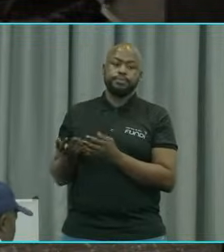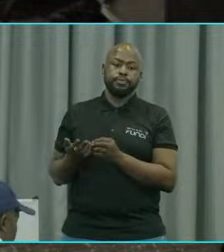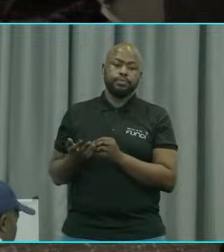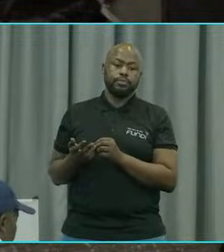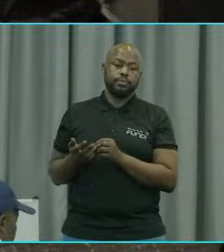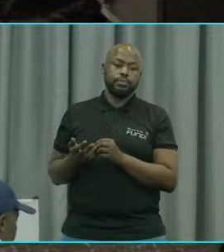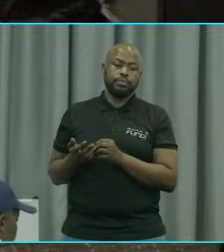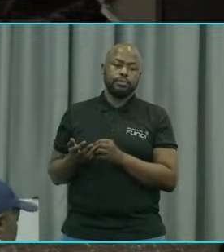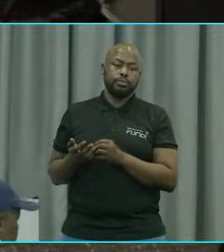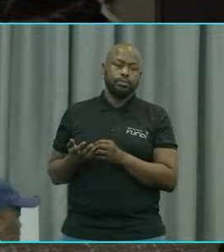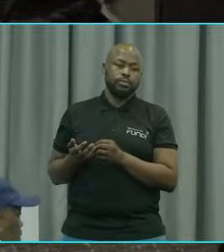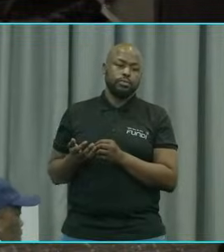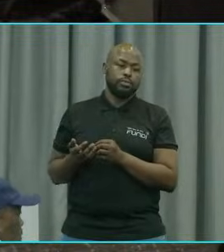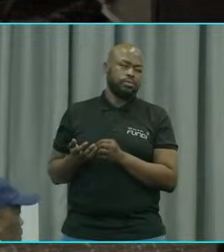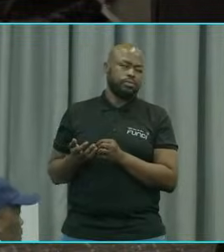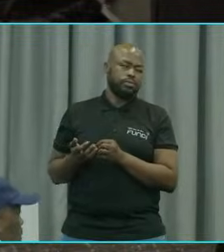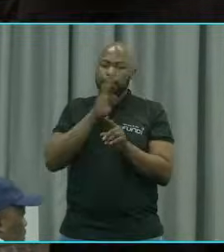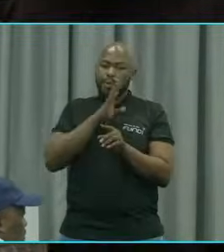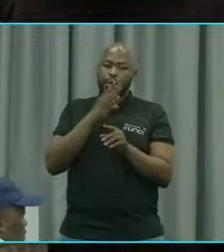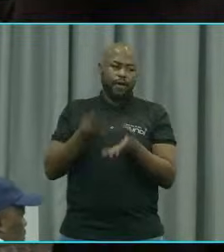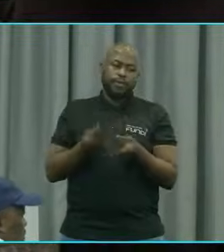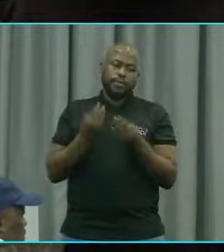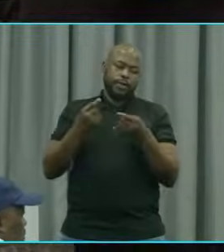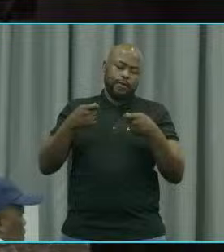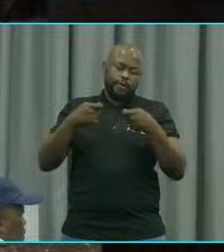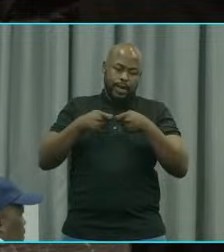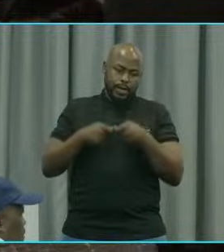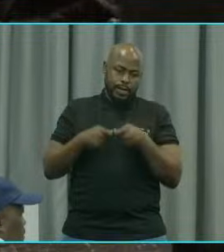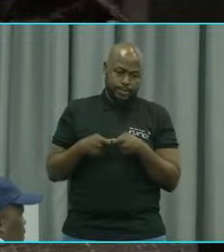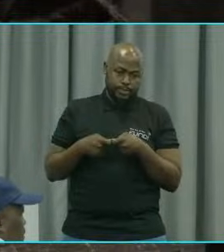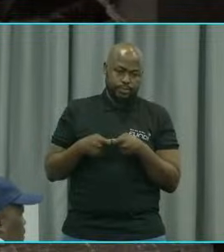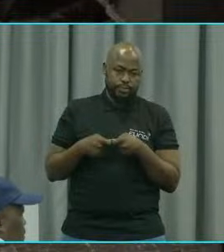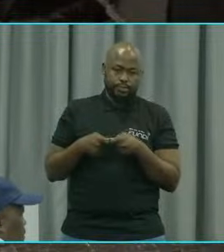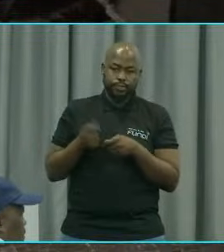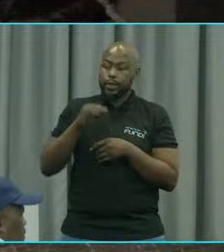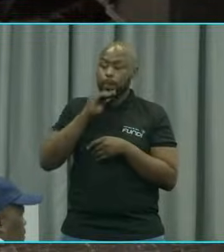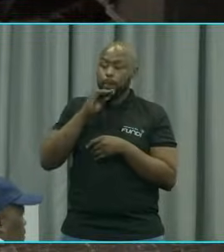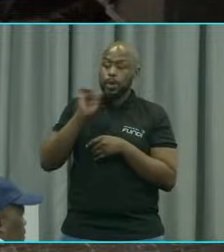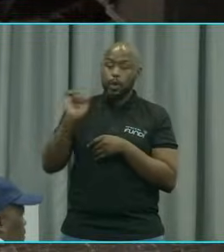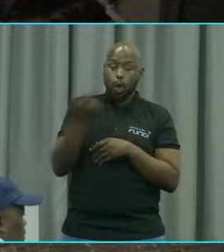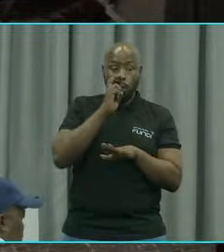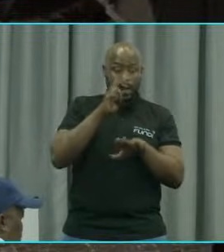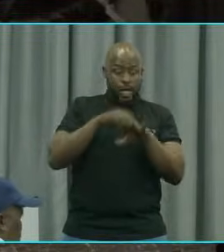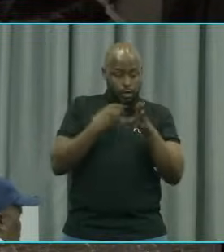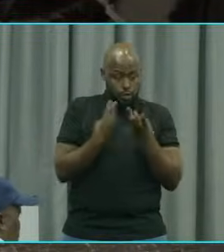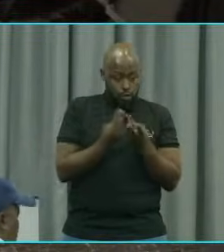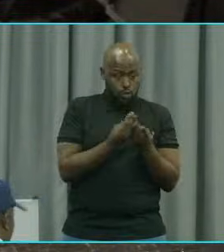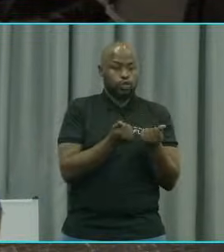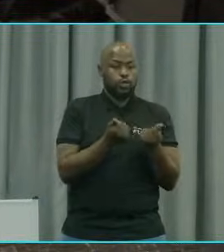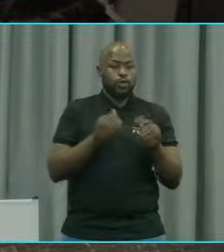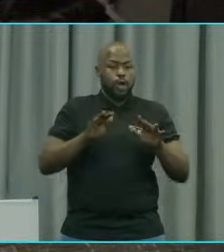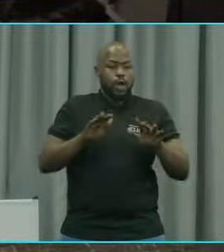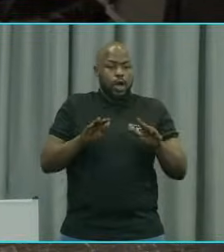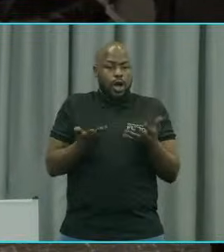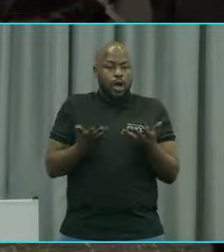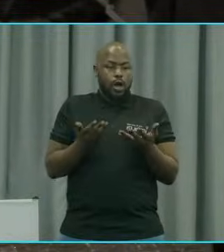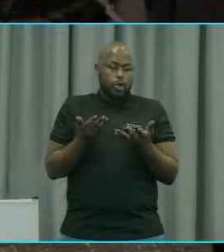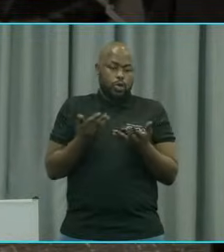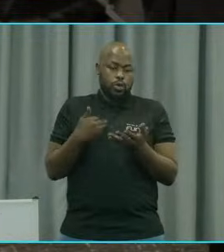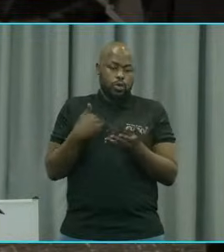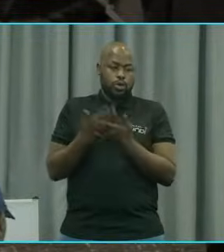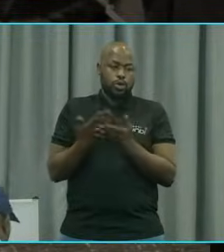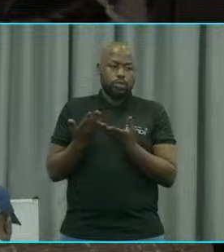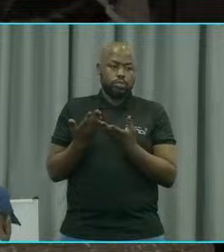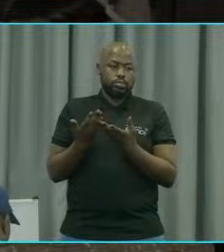in the state what we're sitting with at this particular stage. Those are the issues that we also need to sort out ourselves actually, and